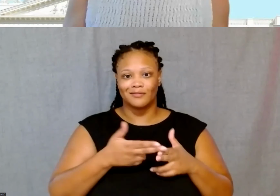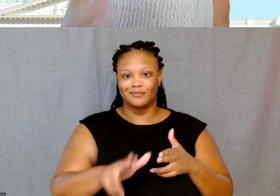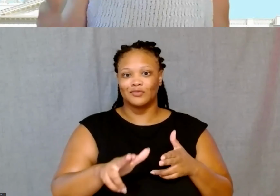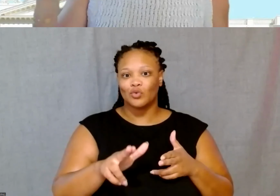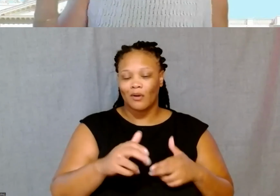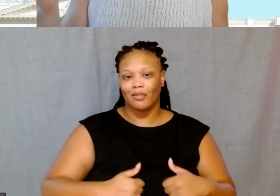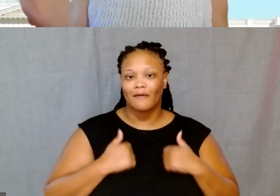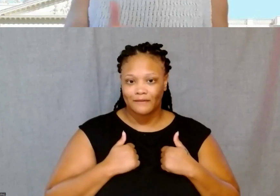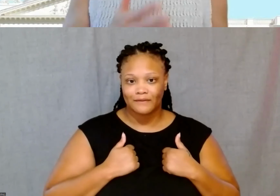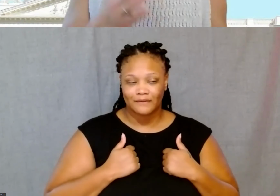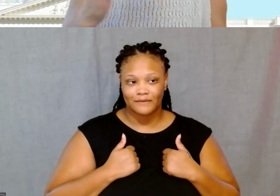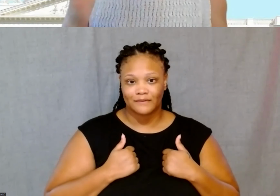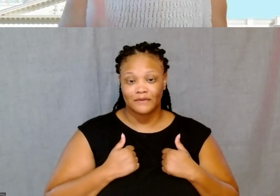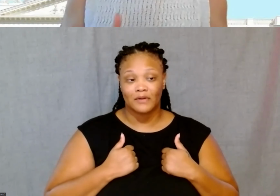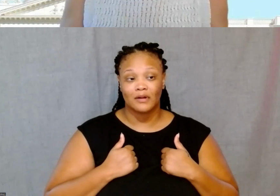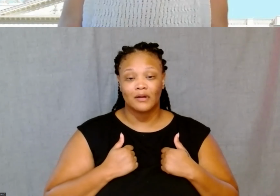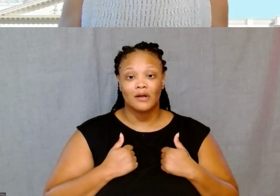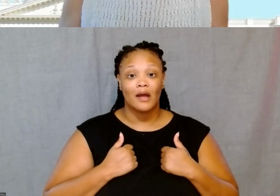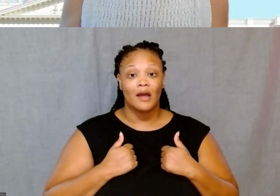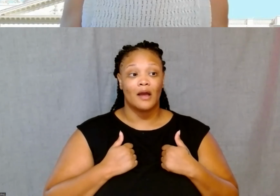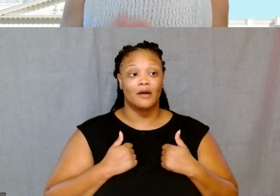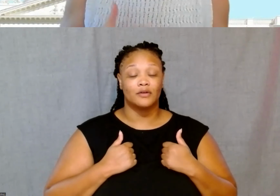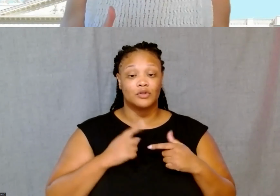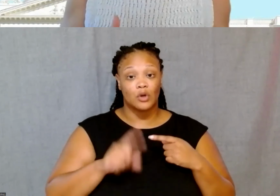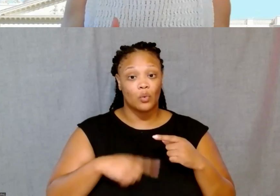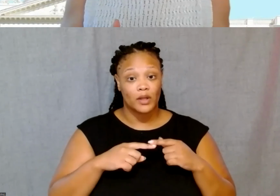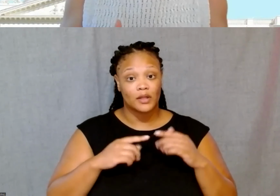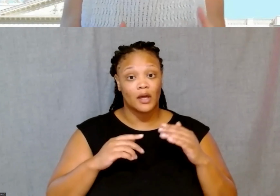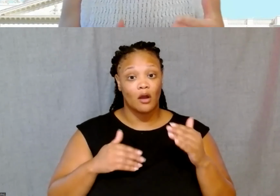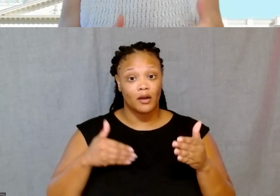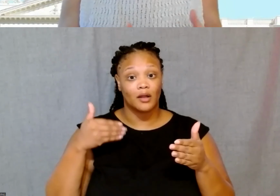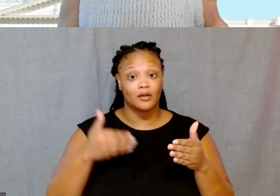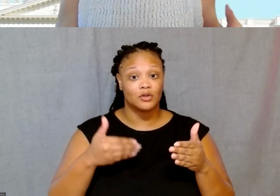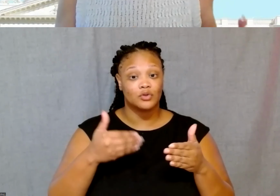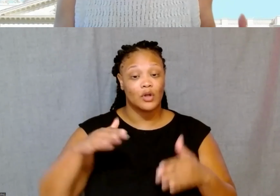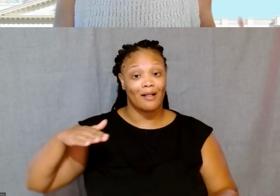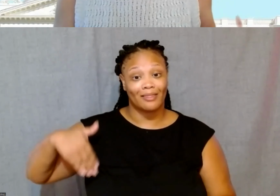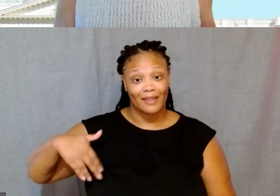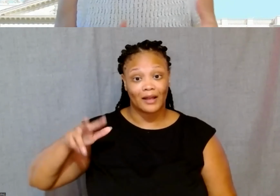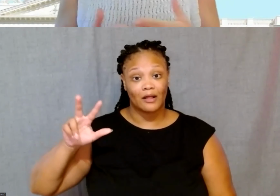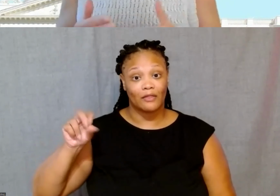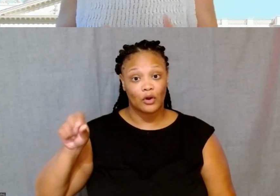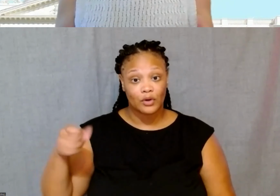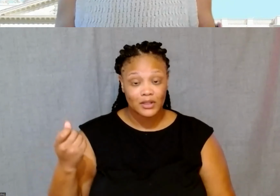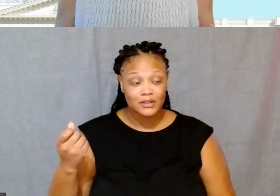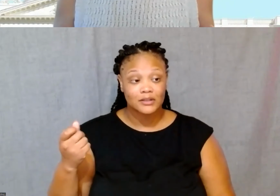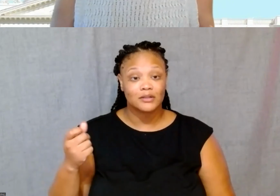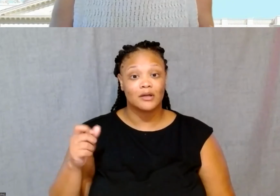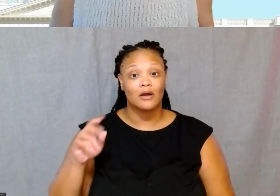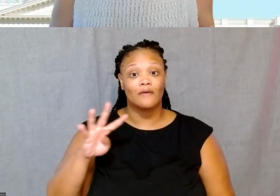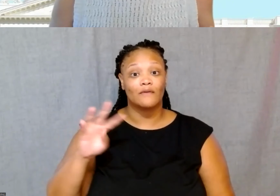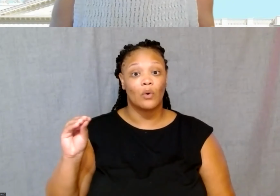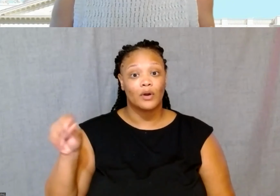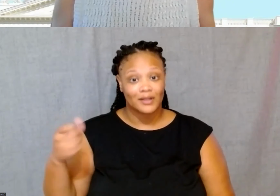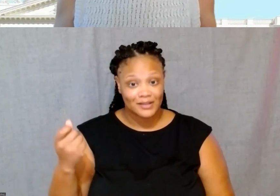90%. So as they approach age late 30s, 40s, early 50s, that's when dementia starts